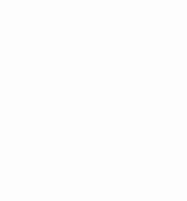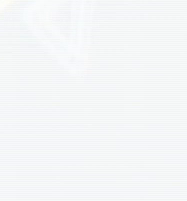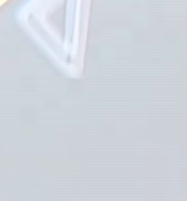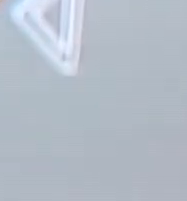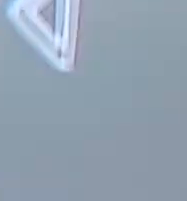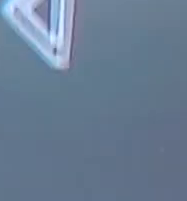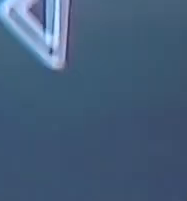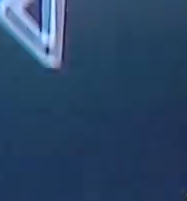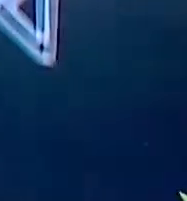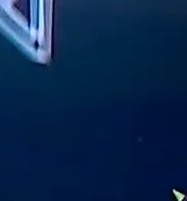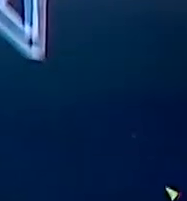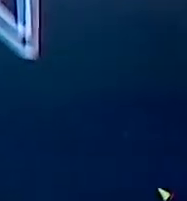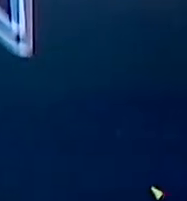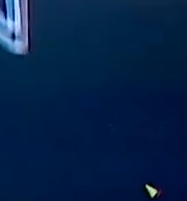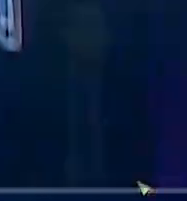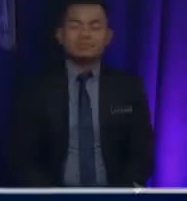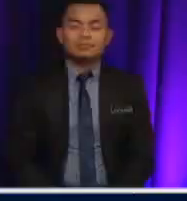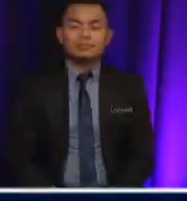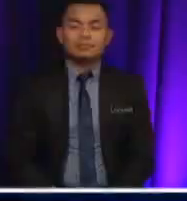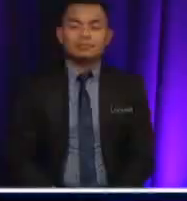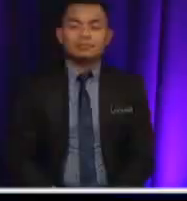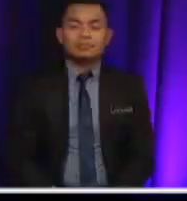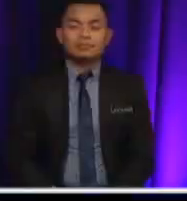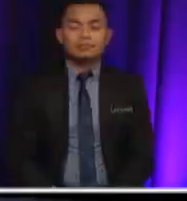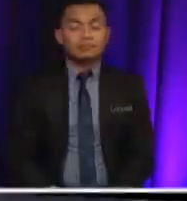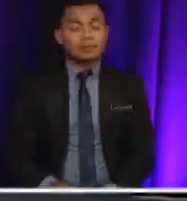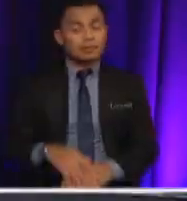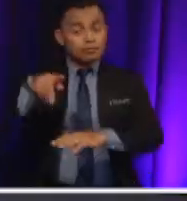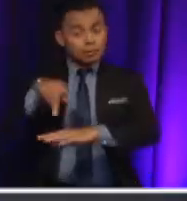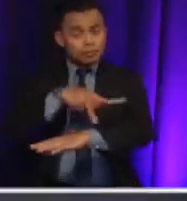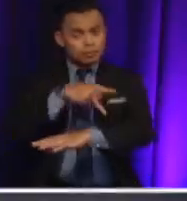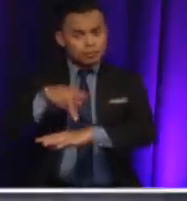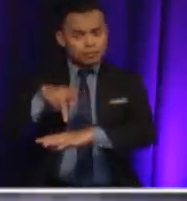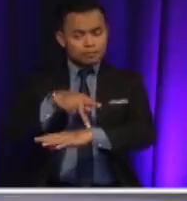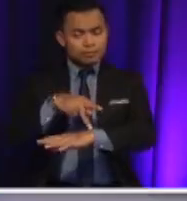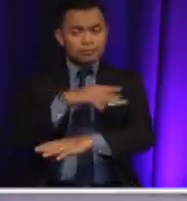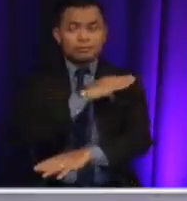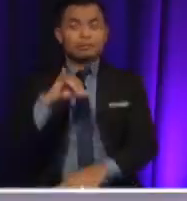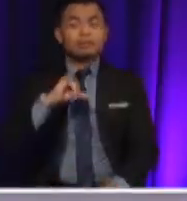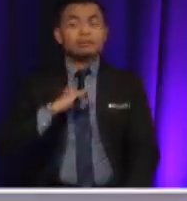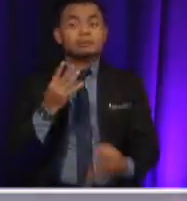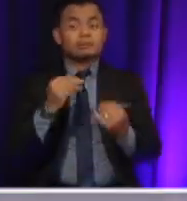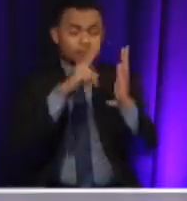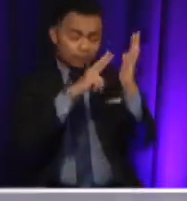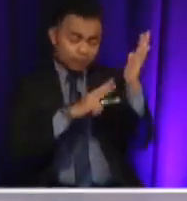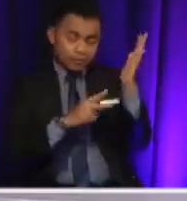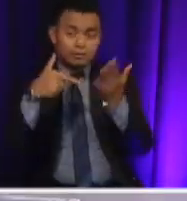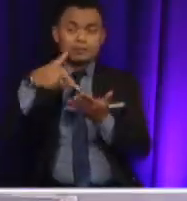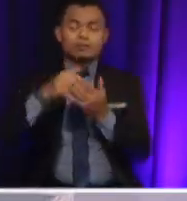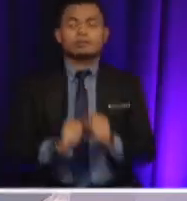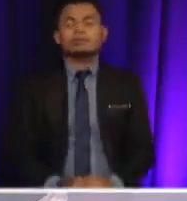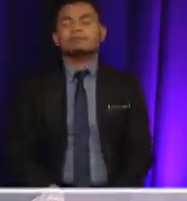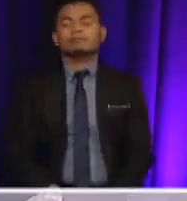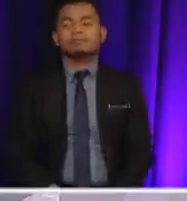KPM. So I read this poem online and I want to read it again. I saw this poem. All